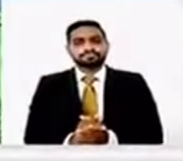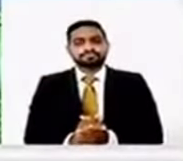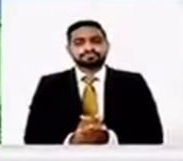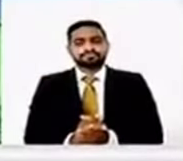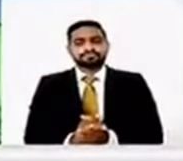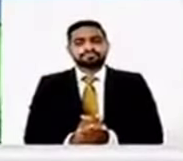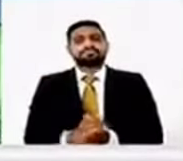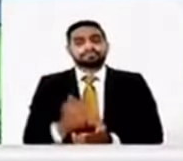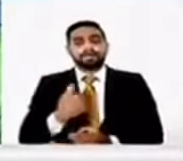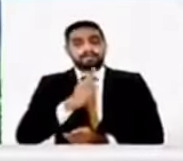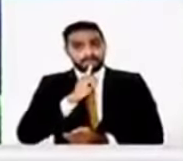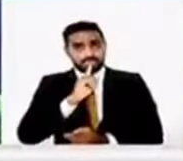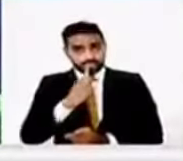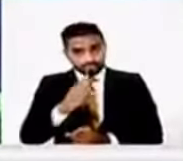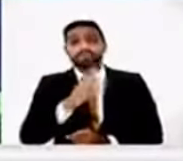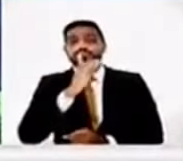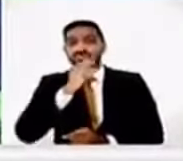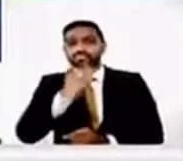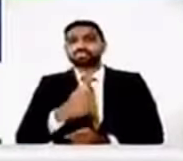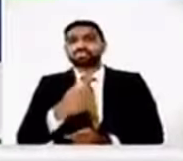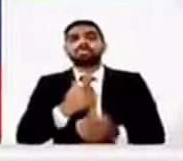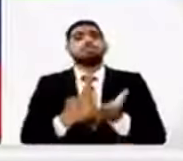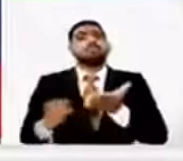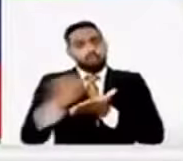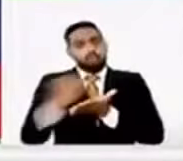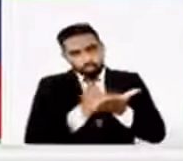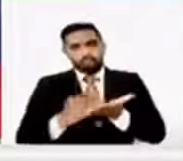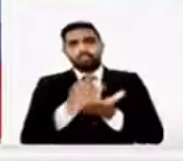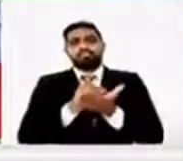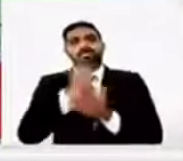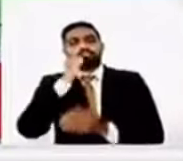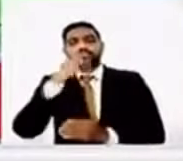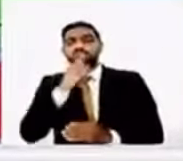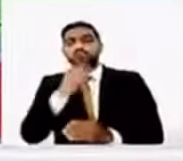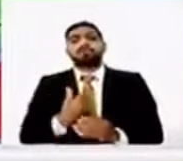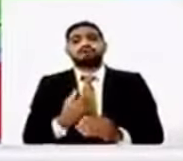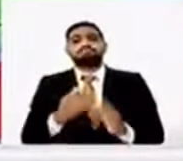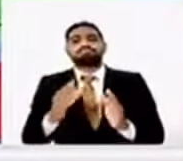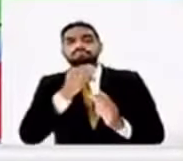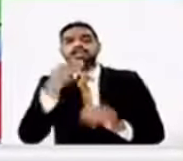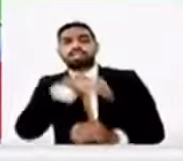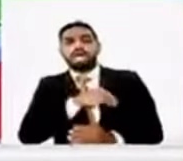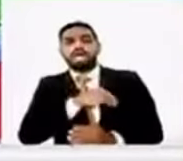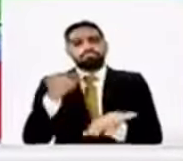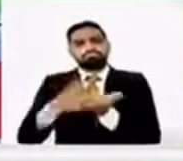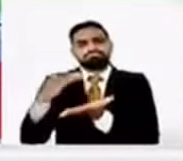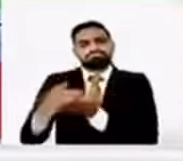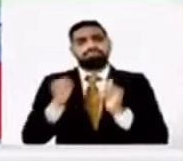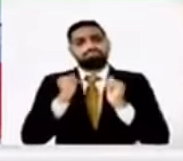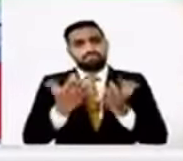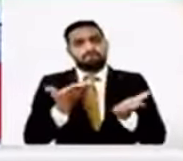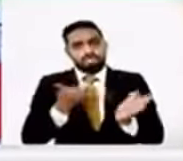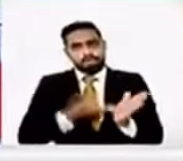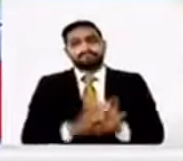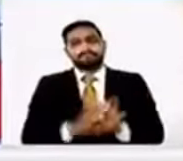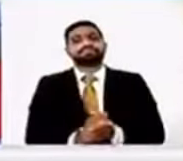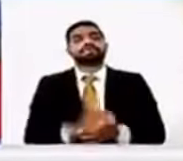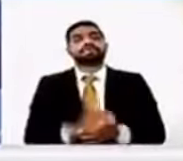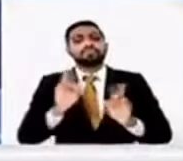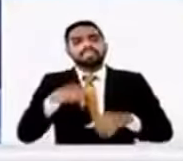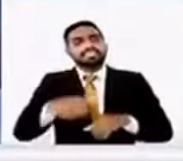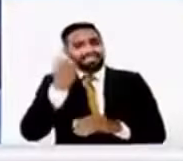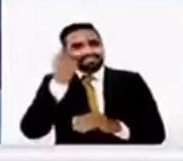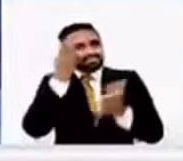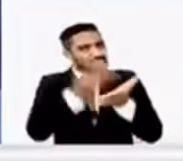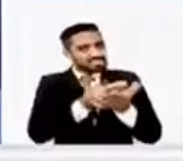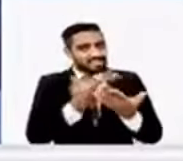offered across the board. Across the board. So before we go into the proposals made by the budget, let's first have a look